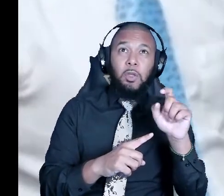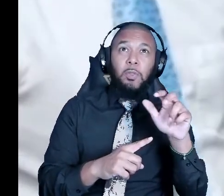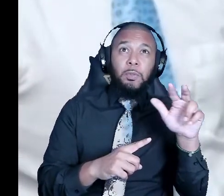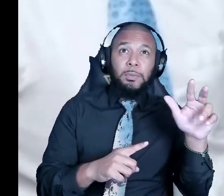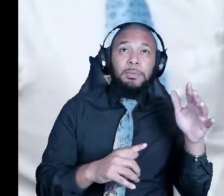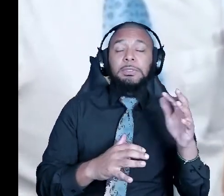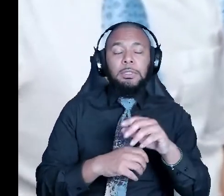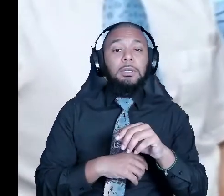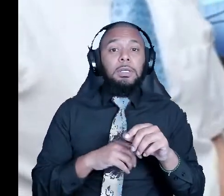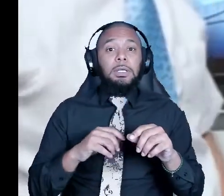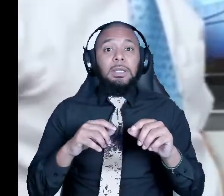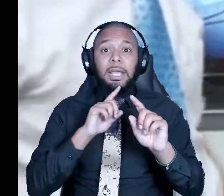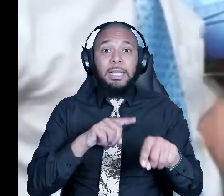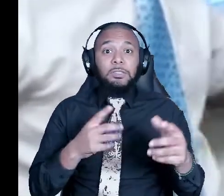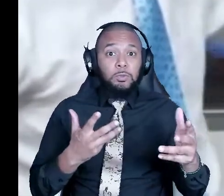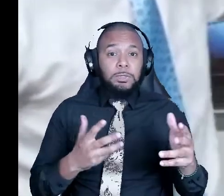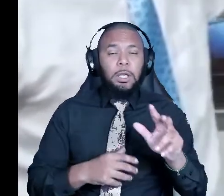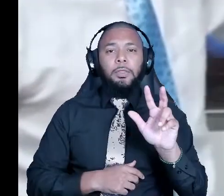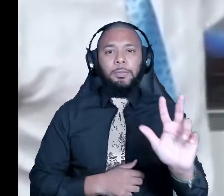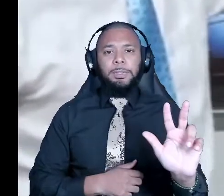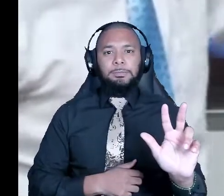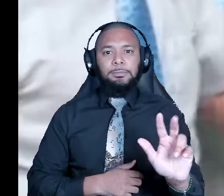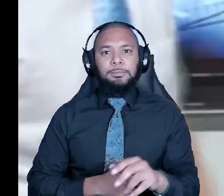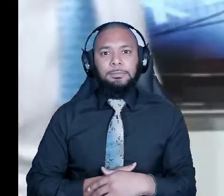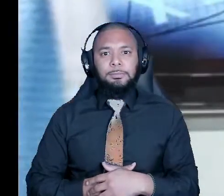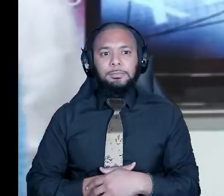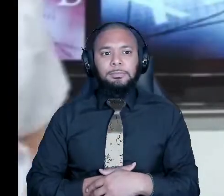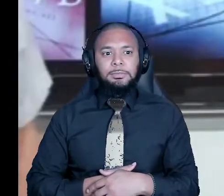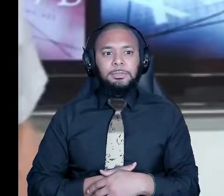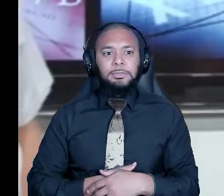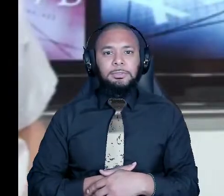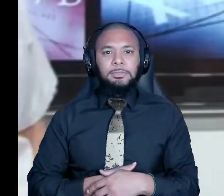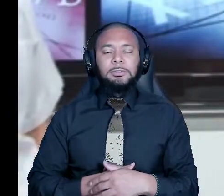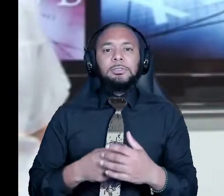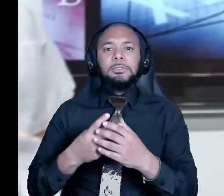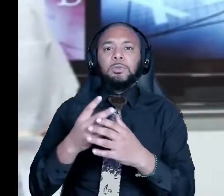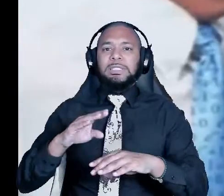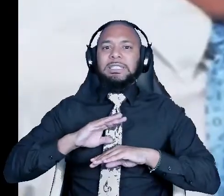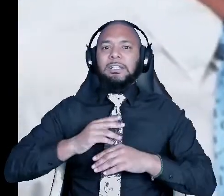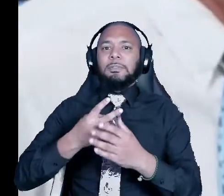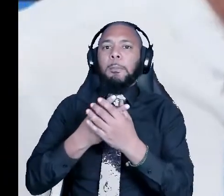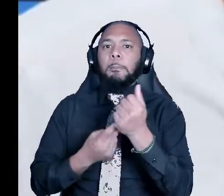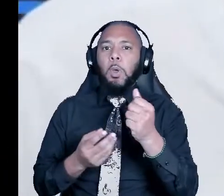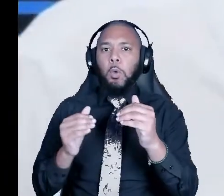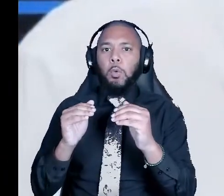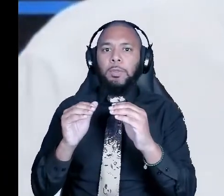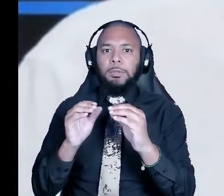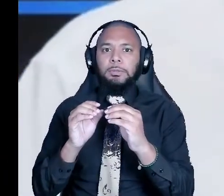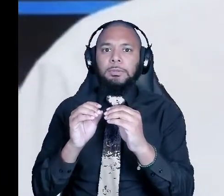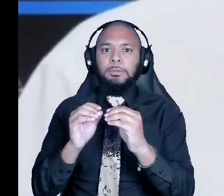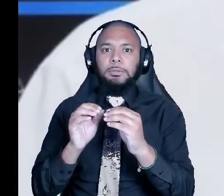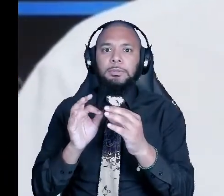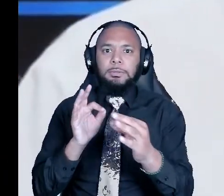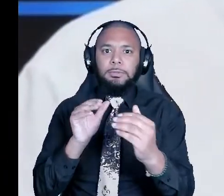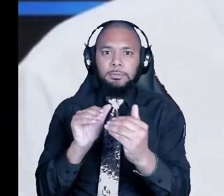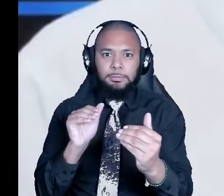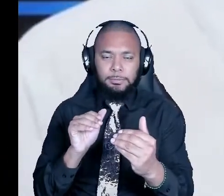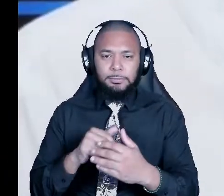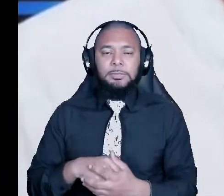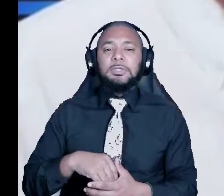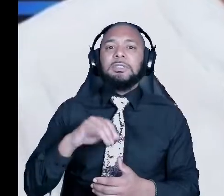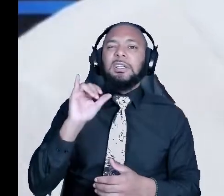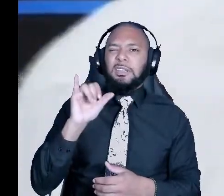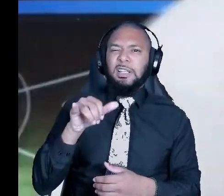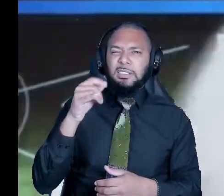3. Okay? It makes both of these equations true. So that's when I use the substitution